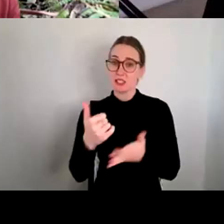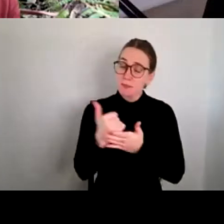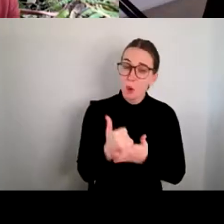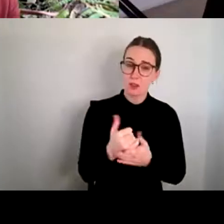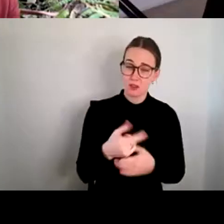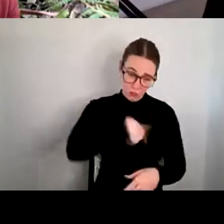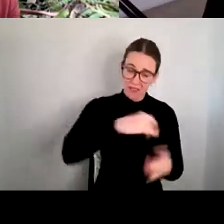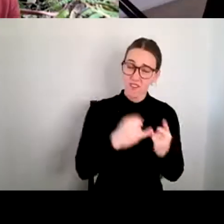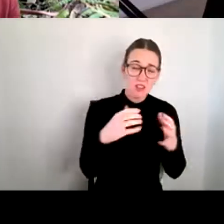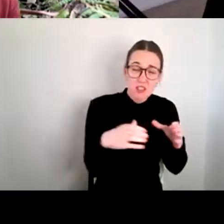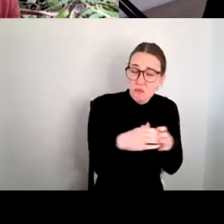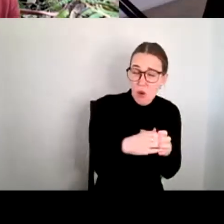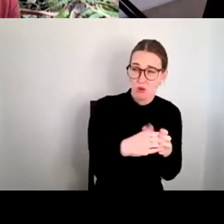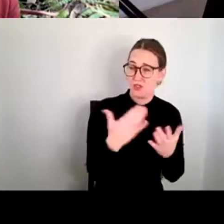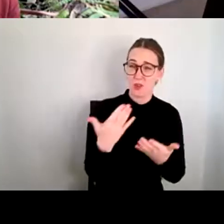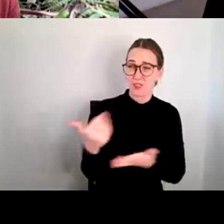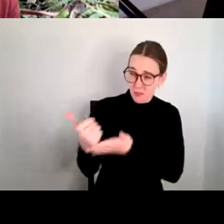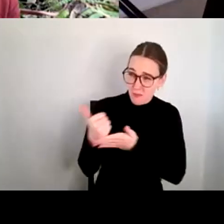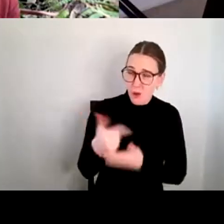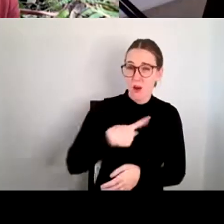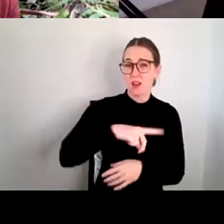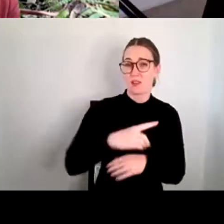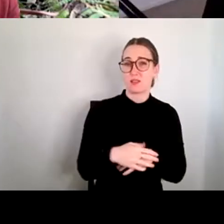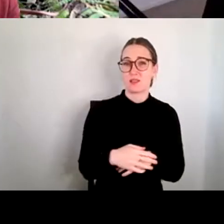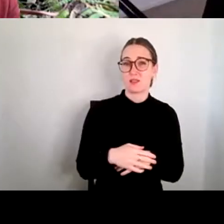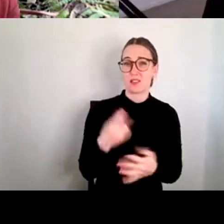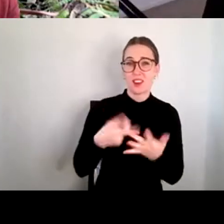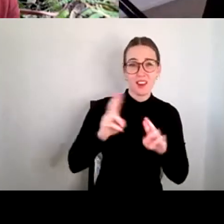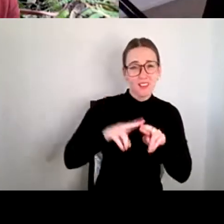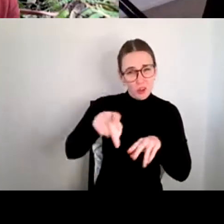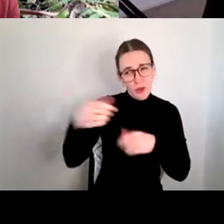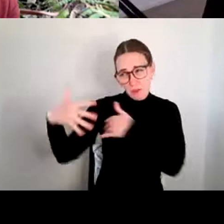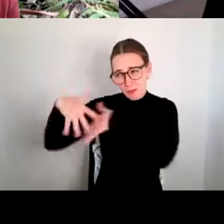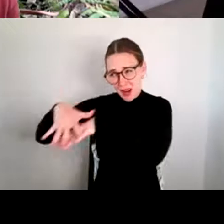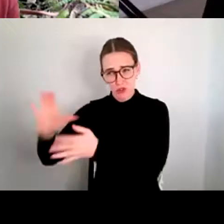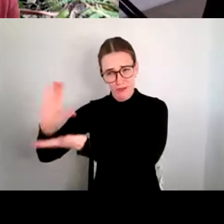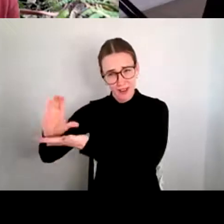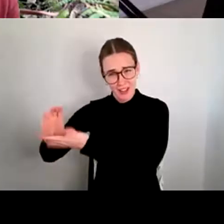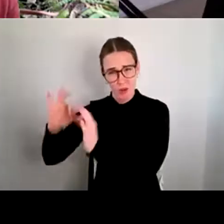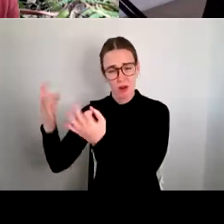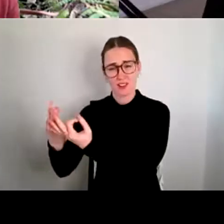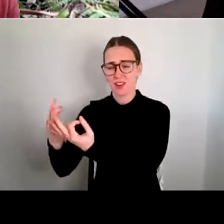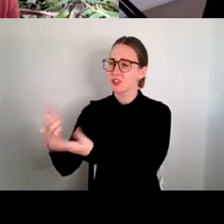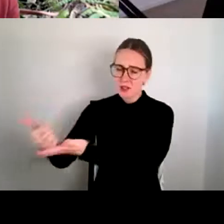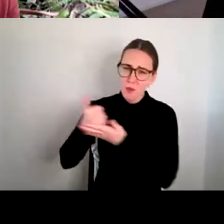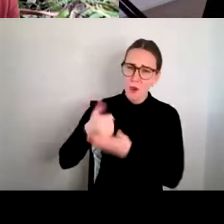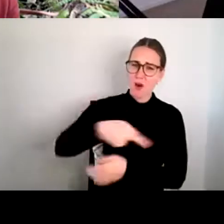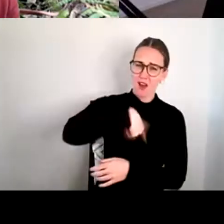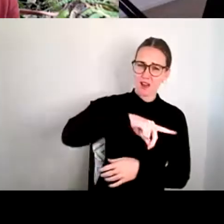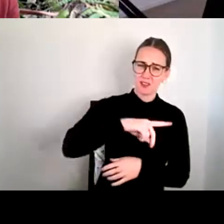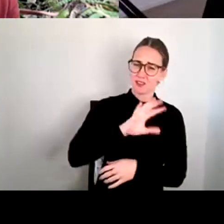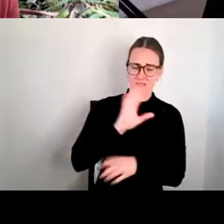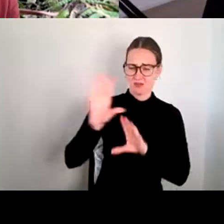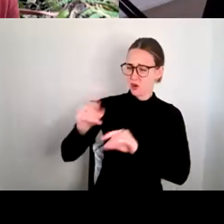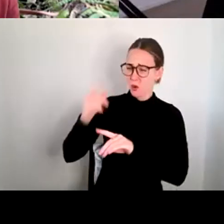group, so just support us. If you're in a mainstream funding organisation, support it. Stop worrying about your elitist